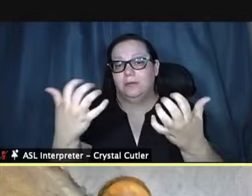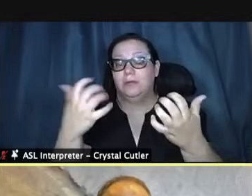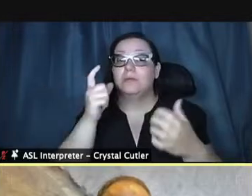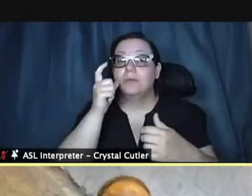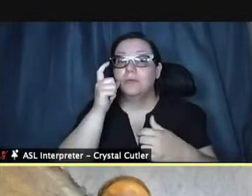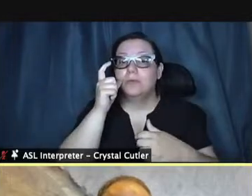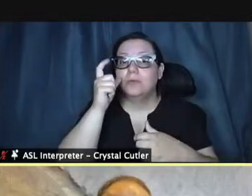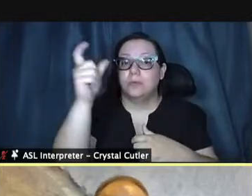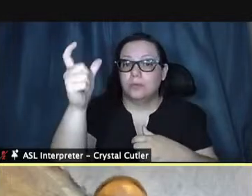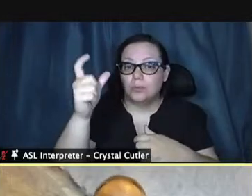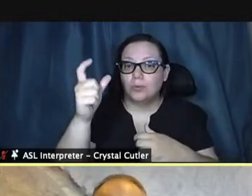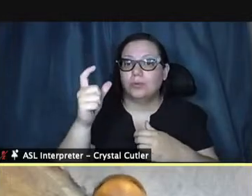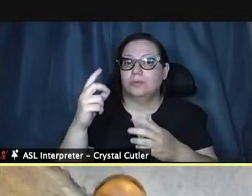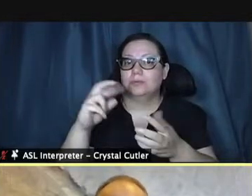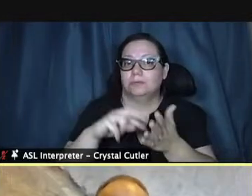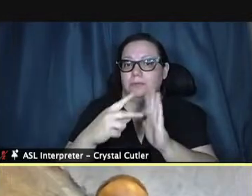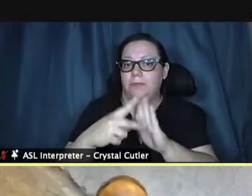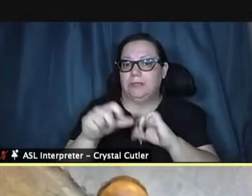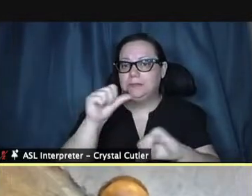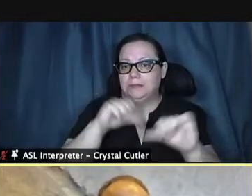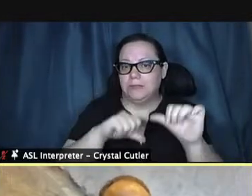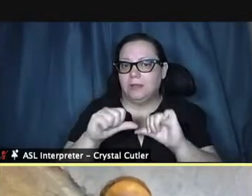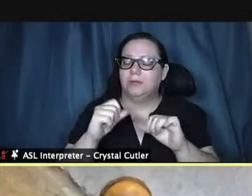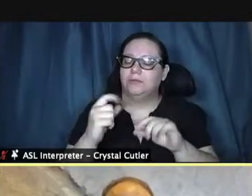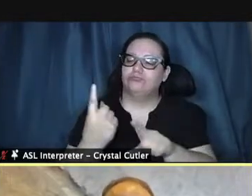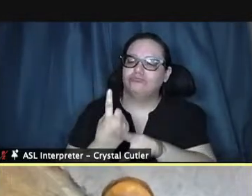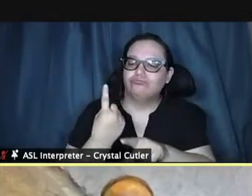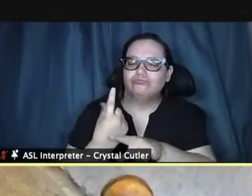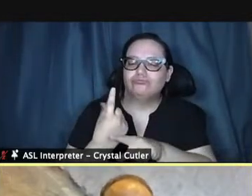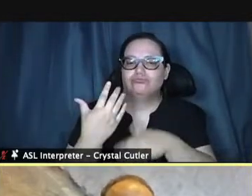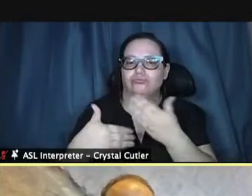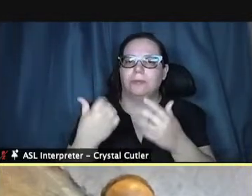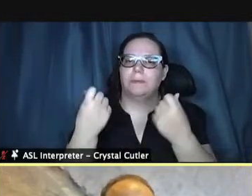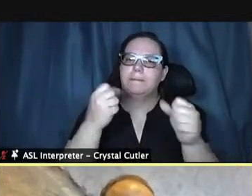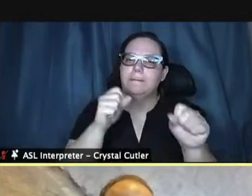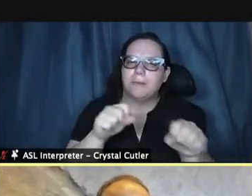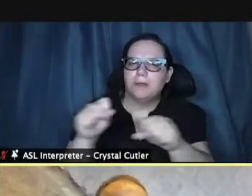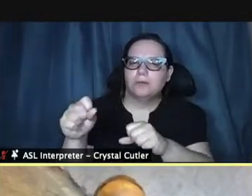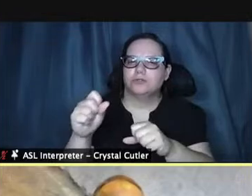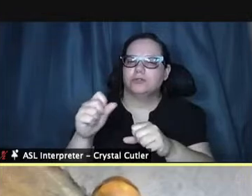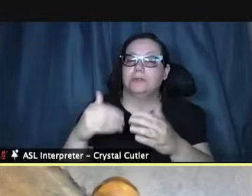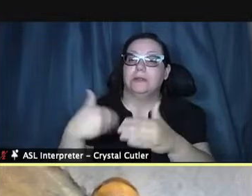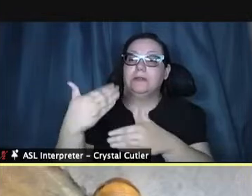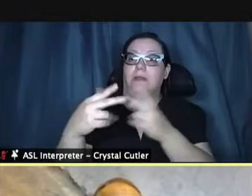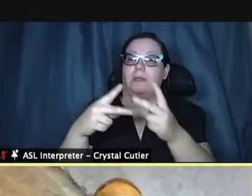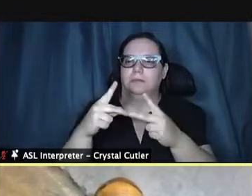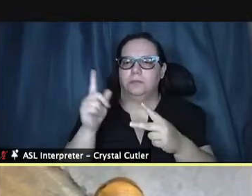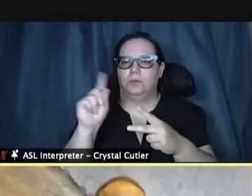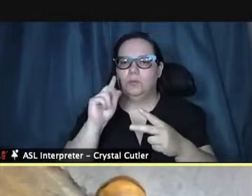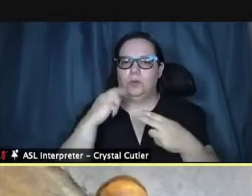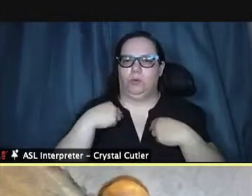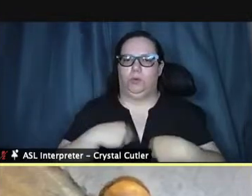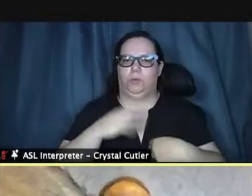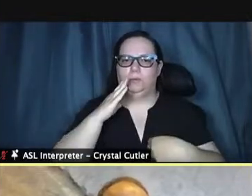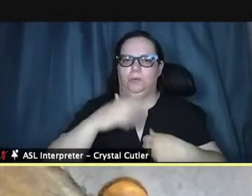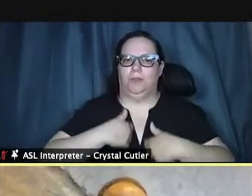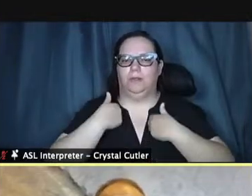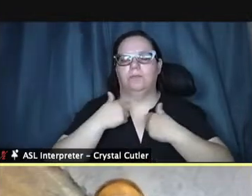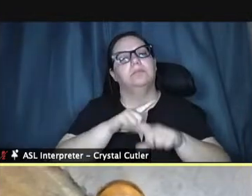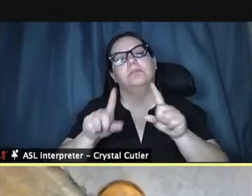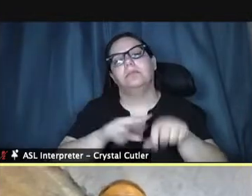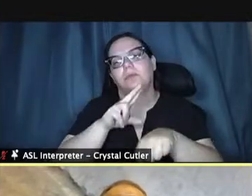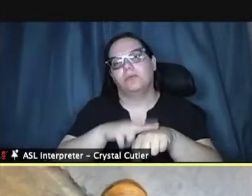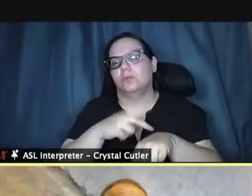and practical potential, and it's the next place where humans will live and work. But of course, the red planet is a